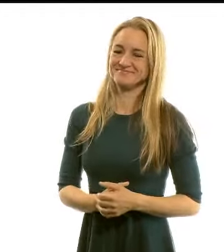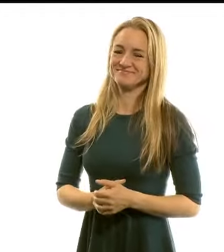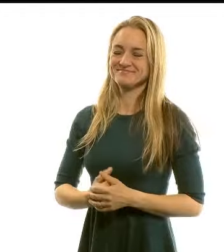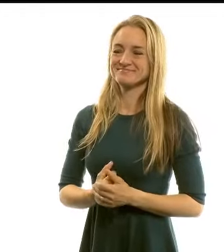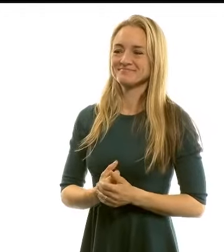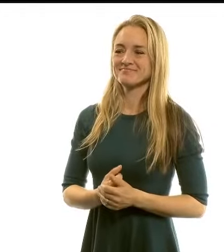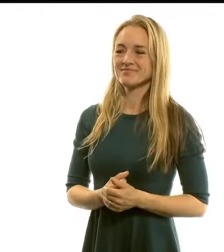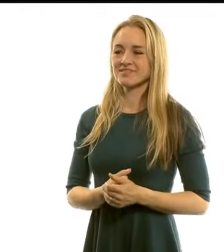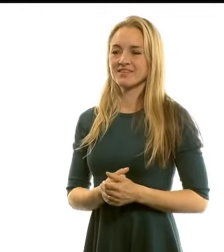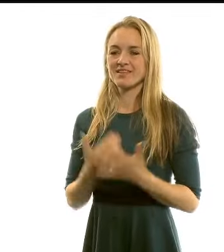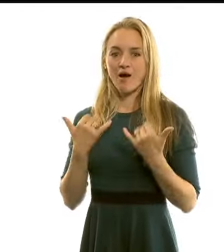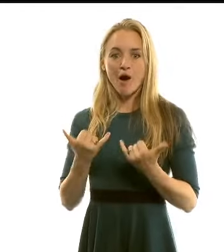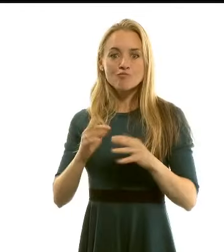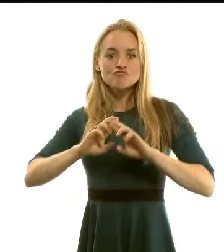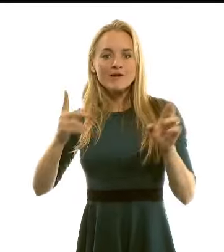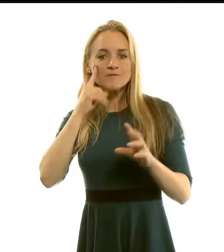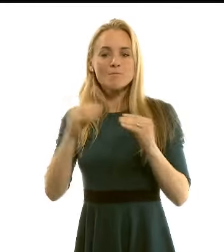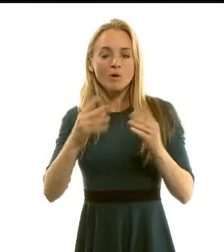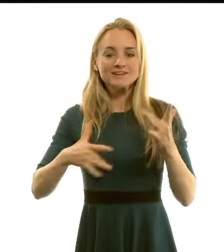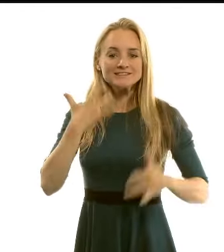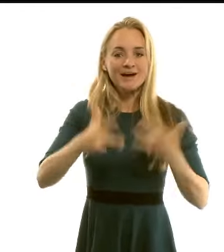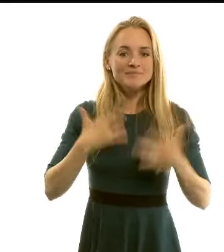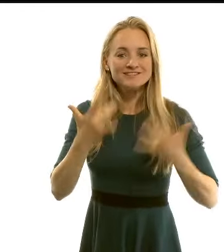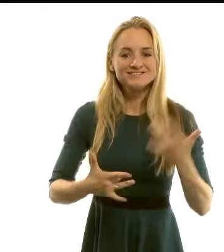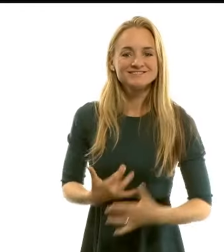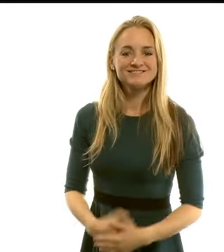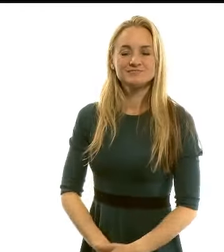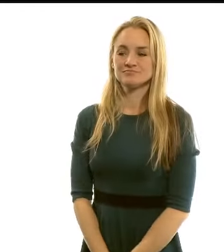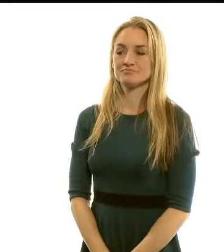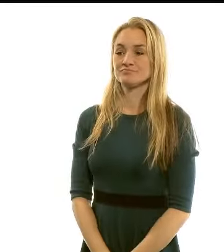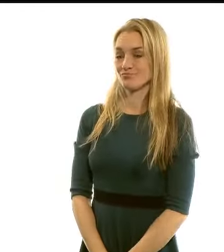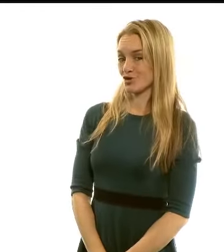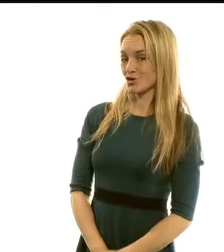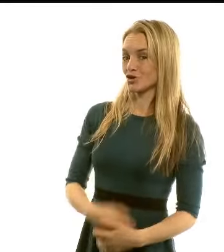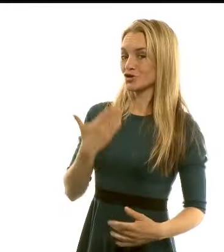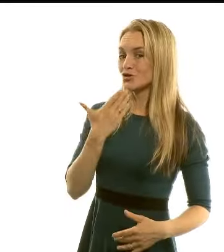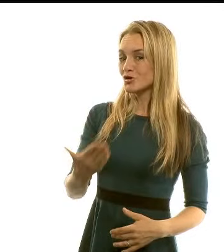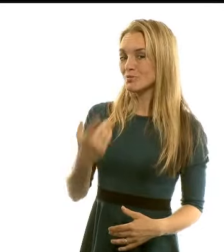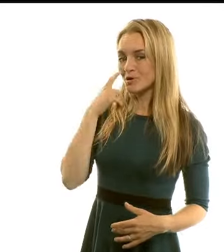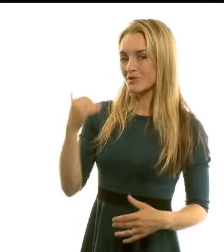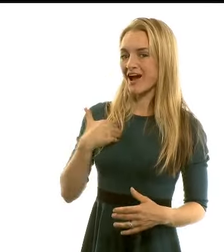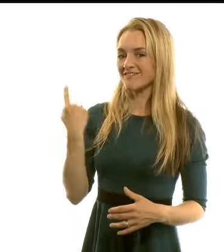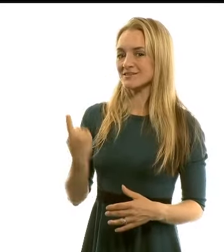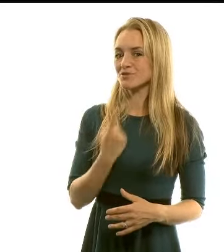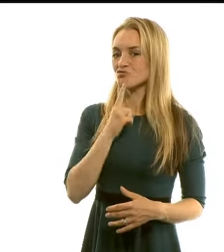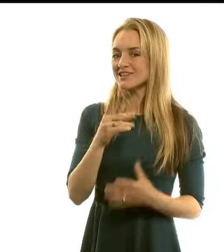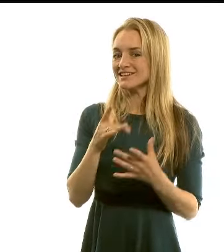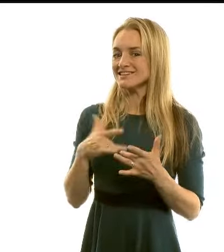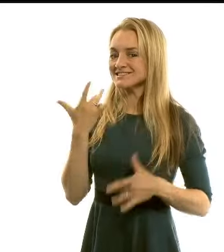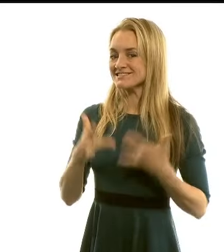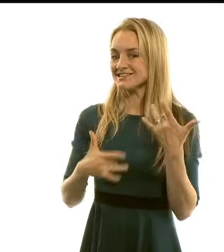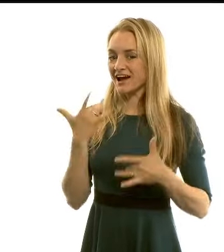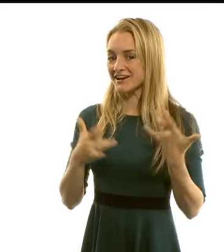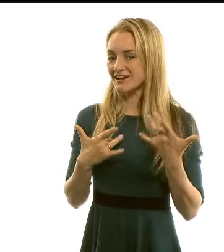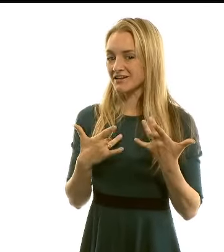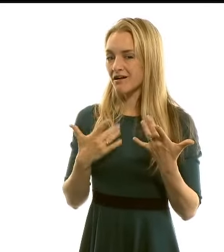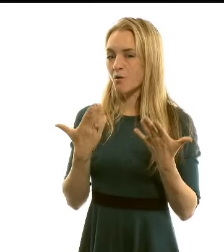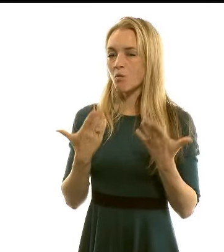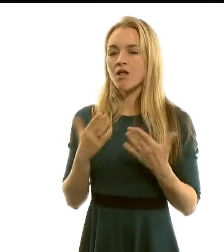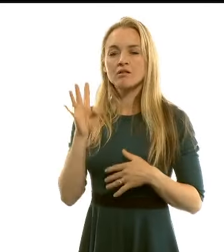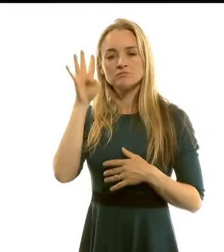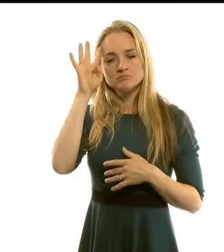Ed, put it in my carry-on luggage. Thank you. Great. Because here is something very exciting. It is about to go down. I will give you a clue.